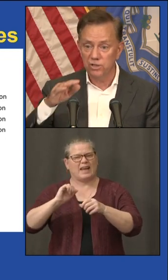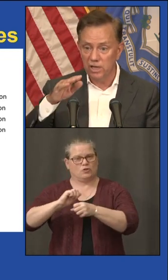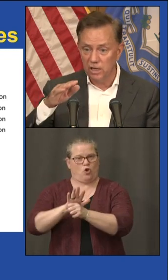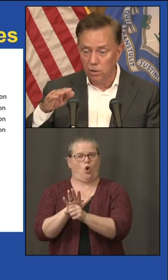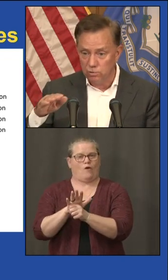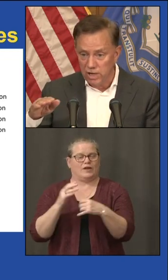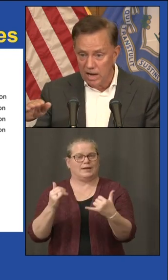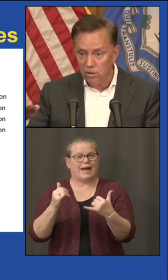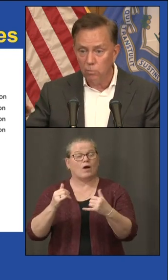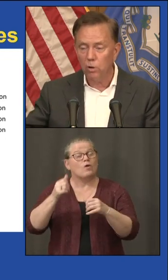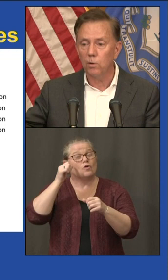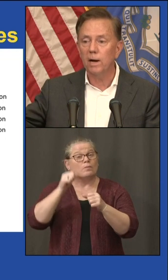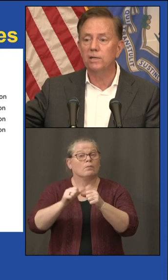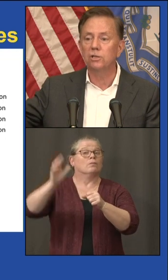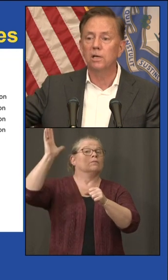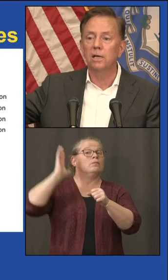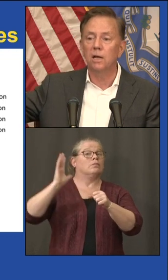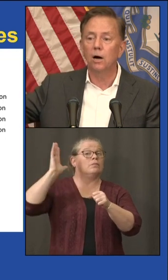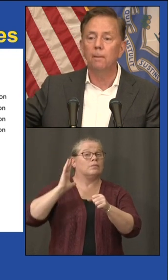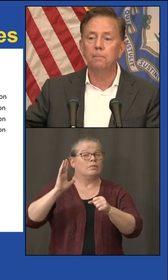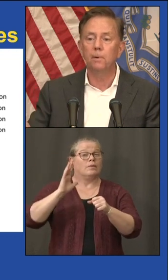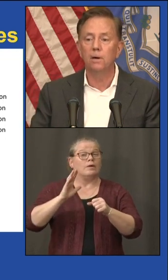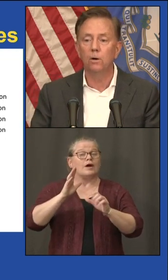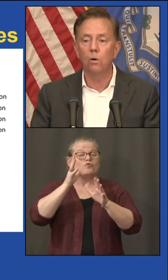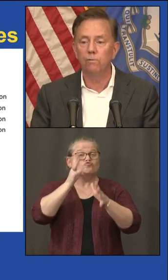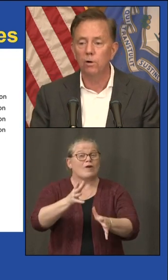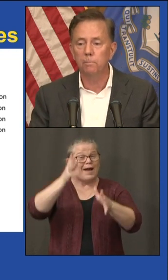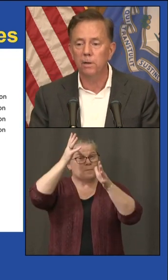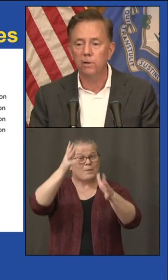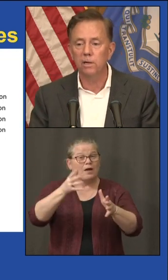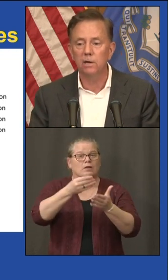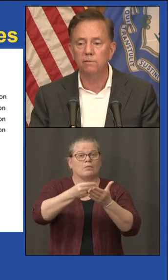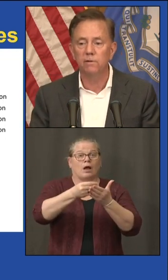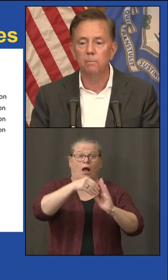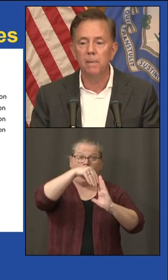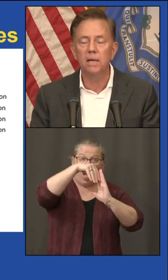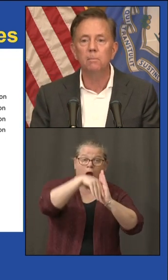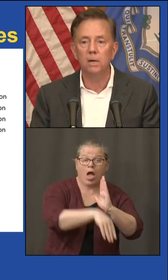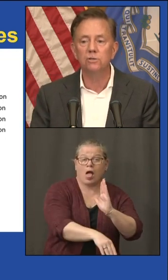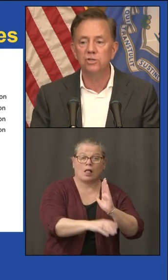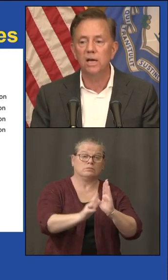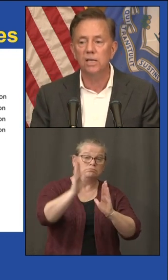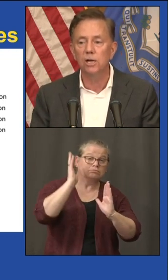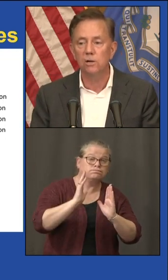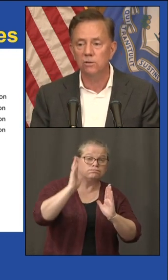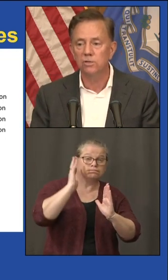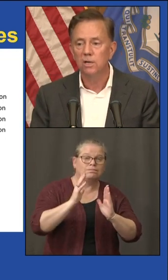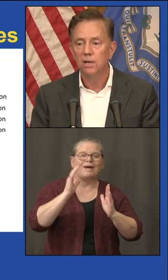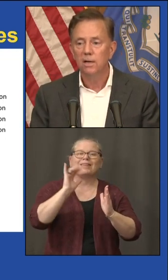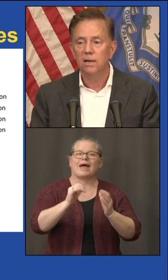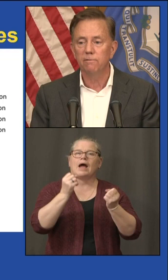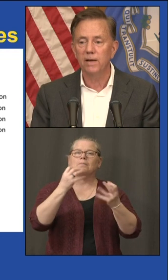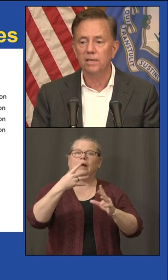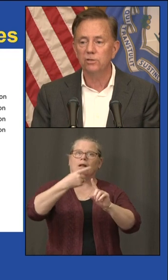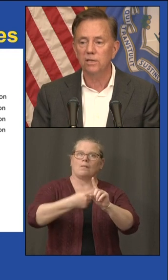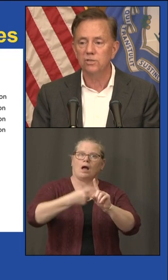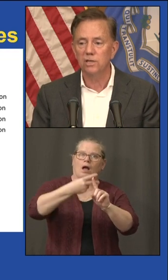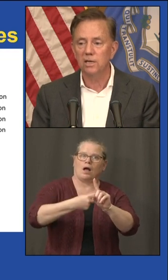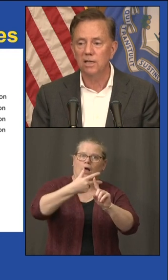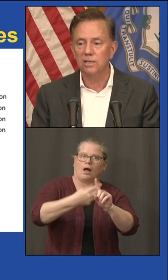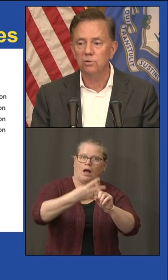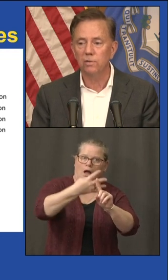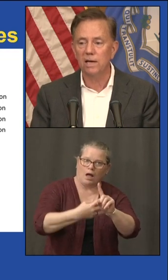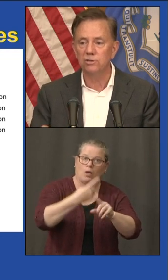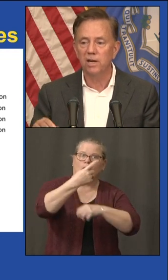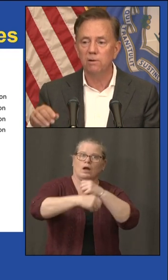you can see goes down more gradually and up over a period of many months and years. In fact, you can